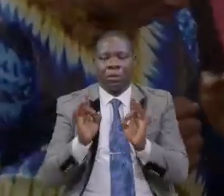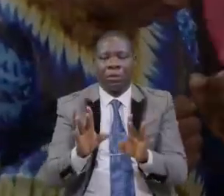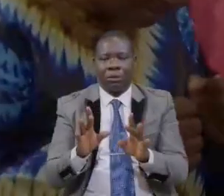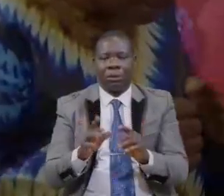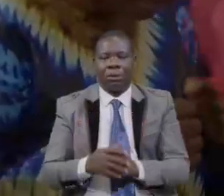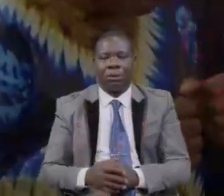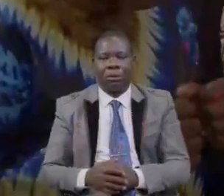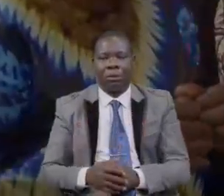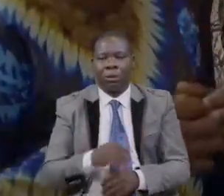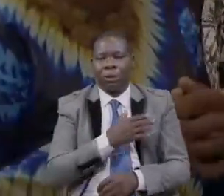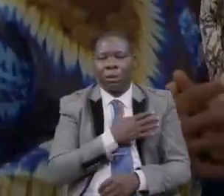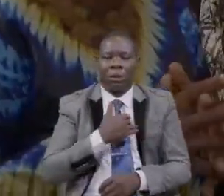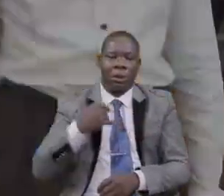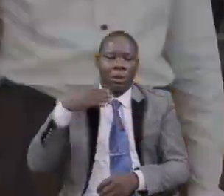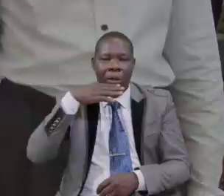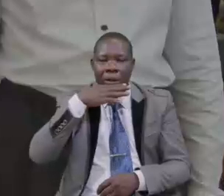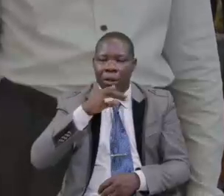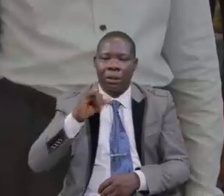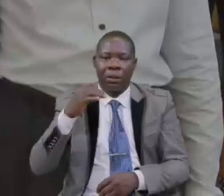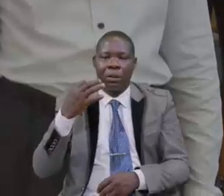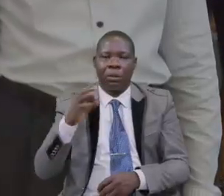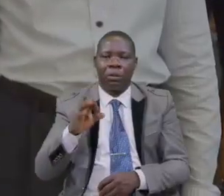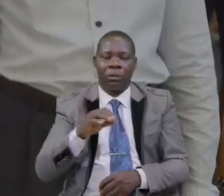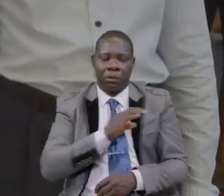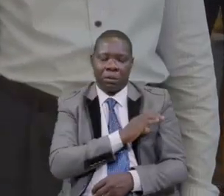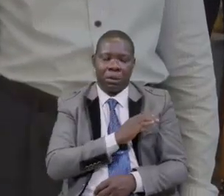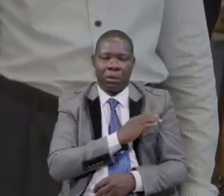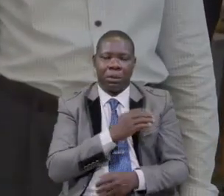maligning of your character. Be calm.